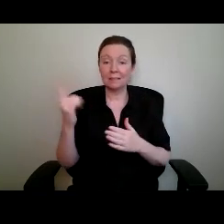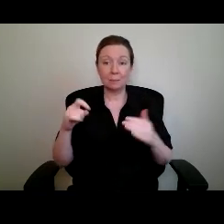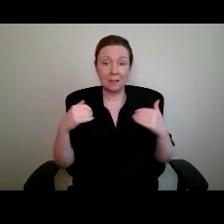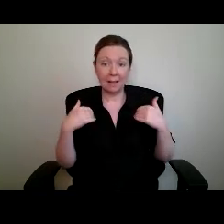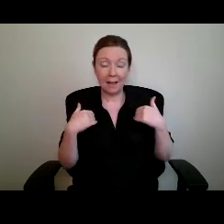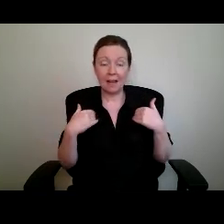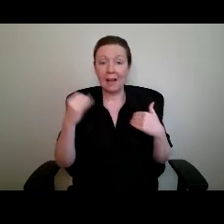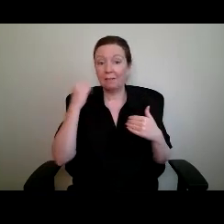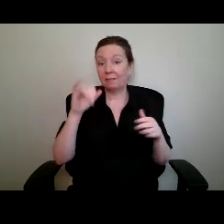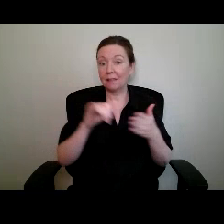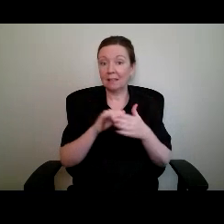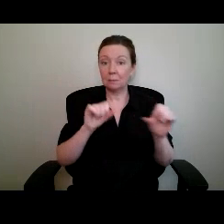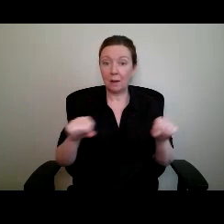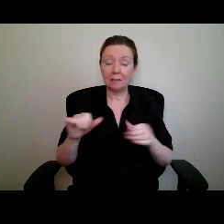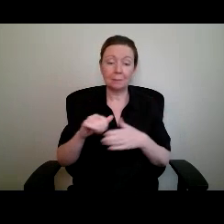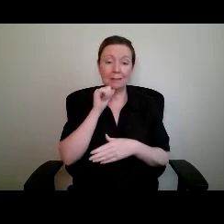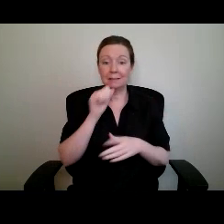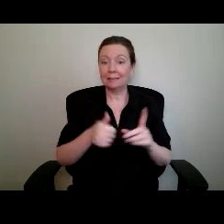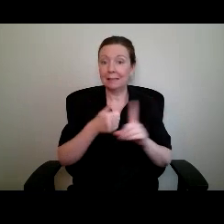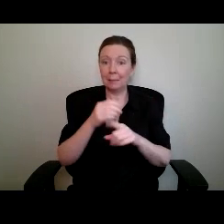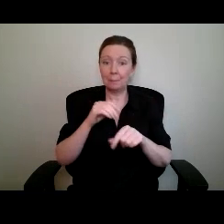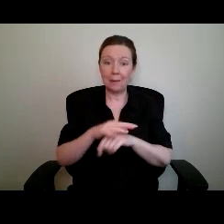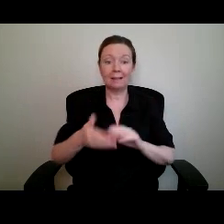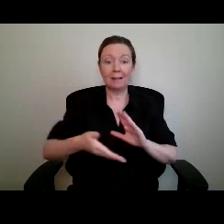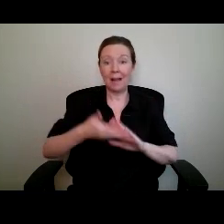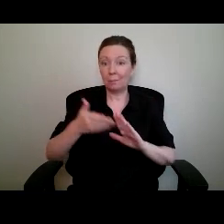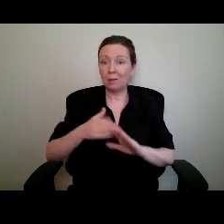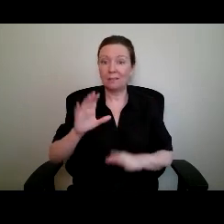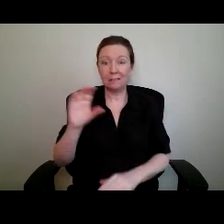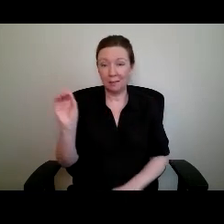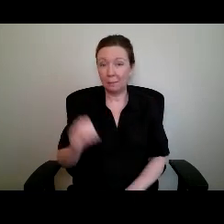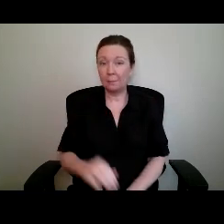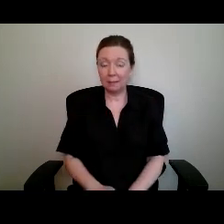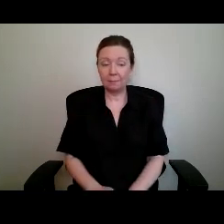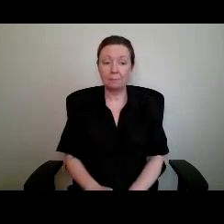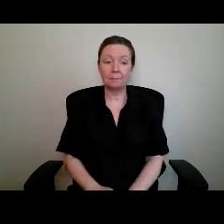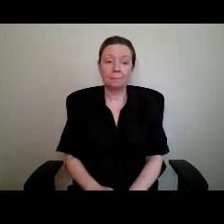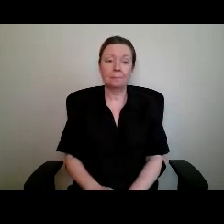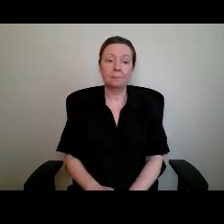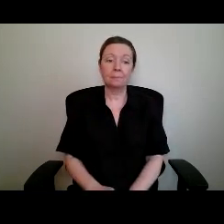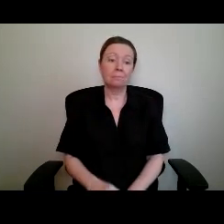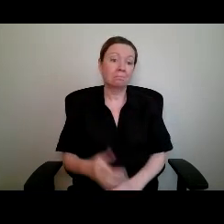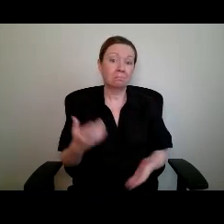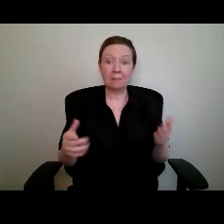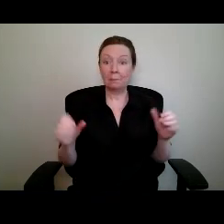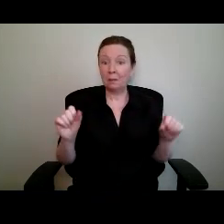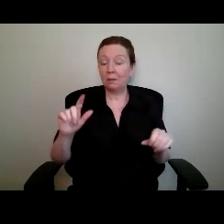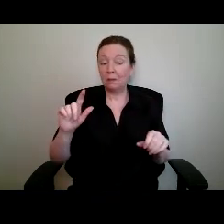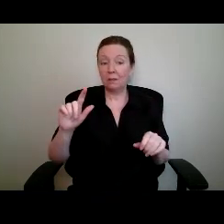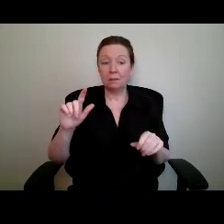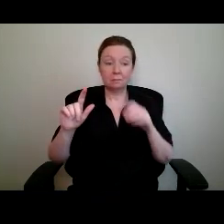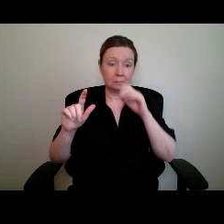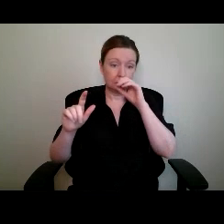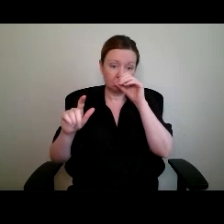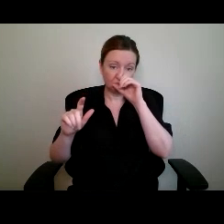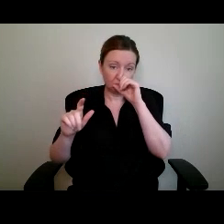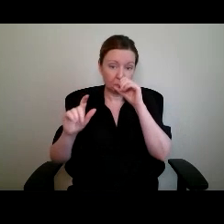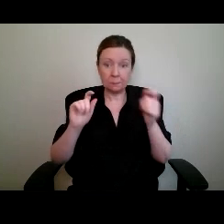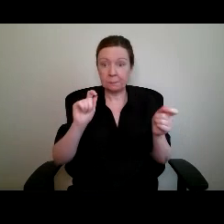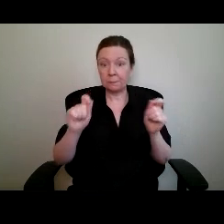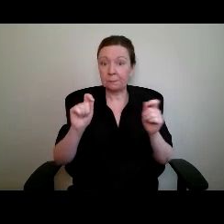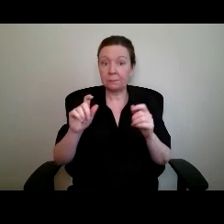a possibility, that wouldn't impact the operations of the company. You could maybe alter break times. If somebody has